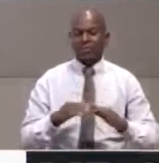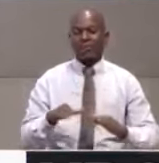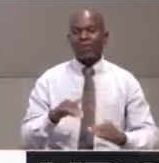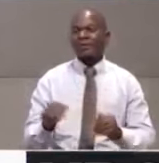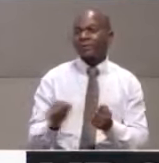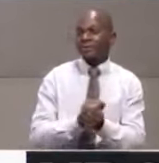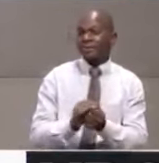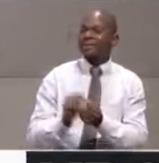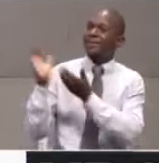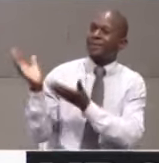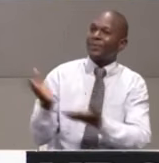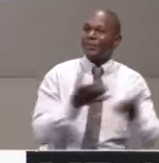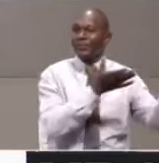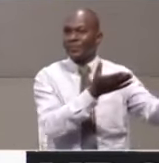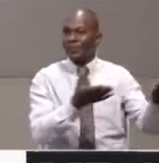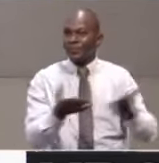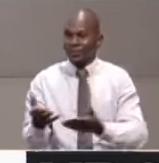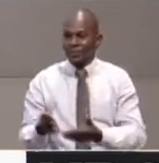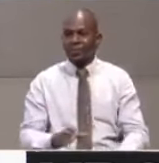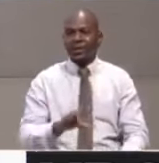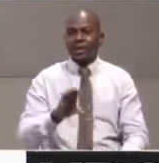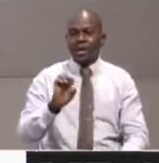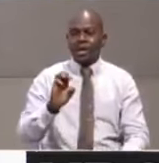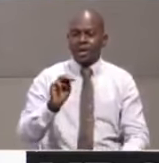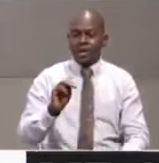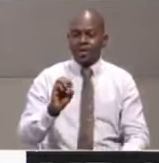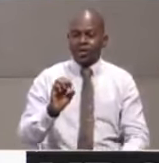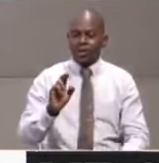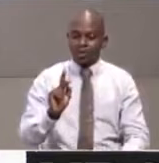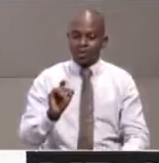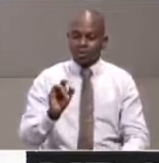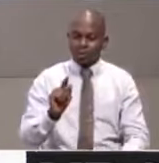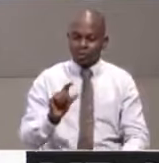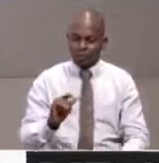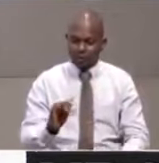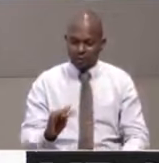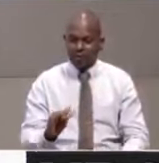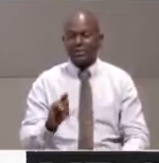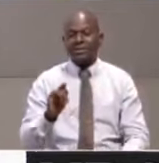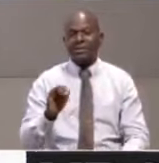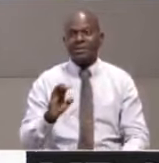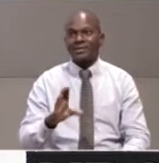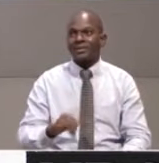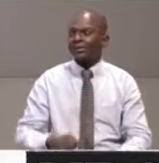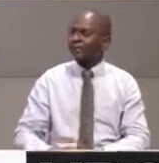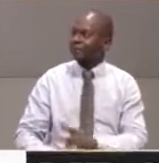and received a warm welcome at the Emokori Boma grounds in Bukedea Town Council. Let's look at the